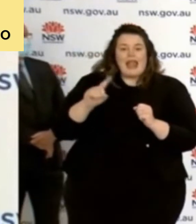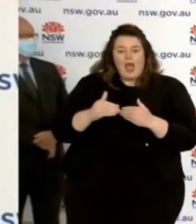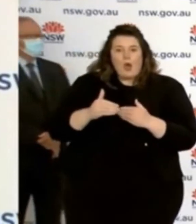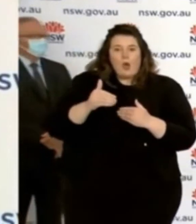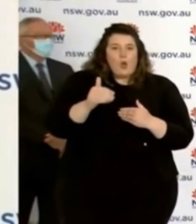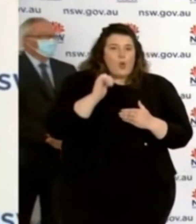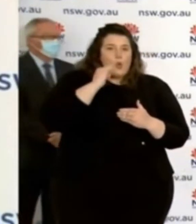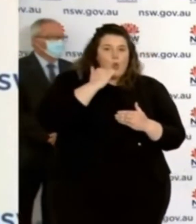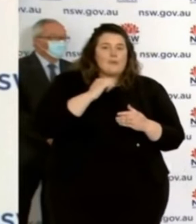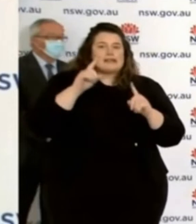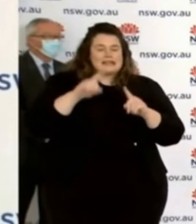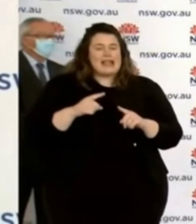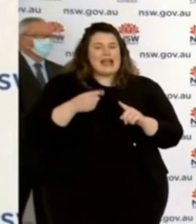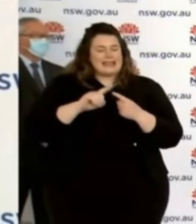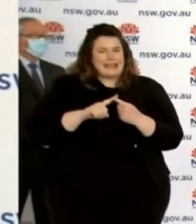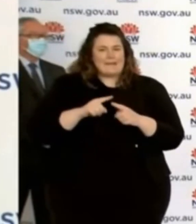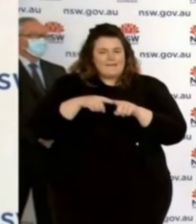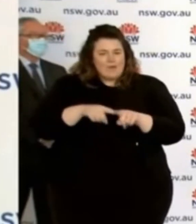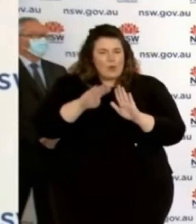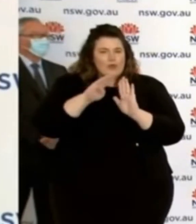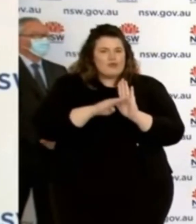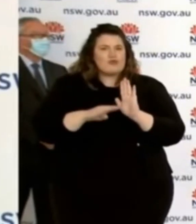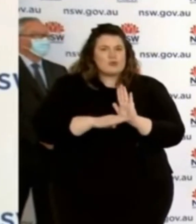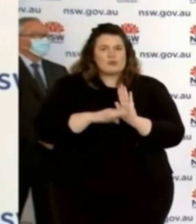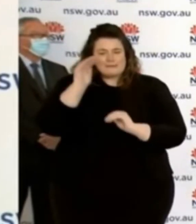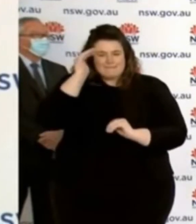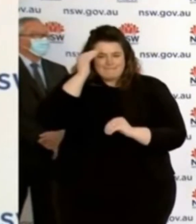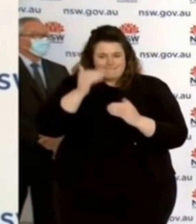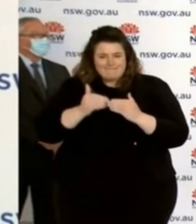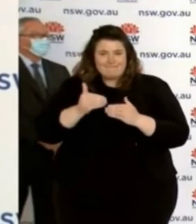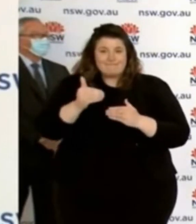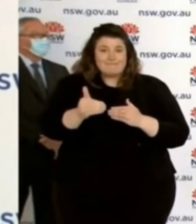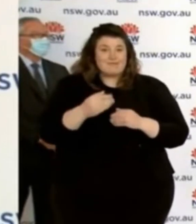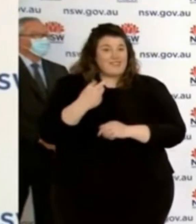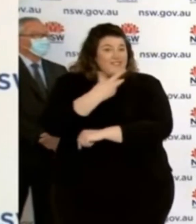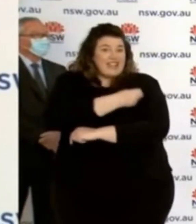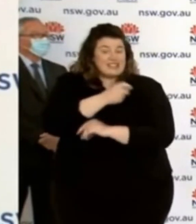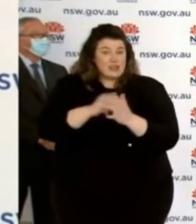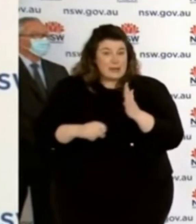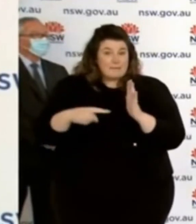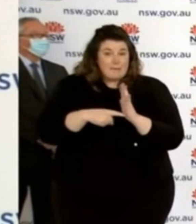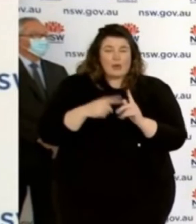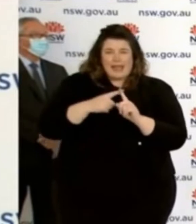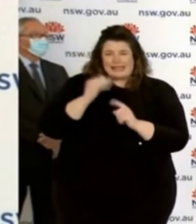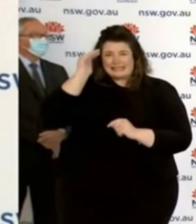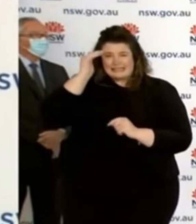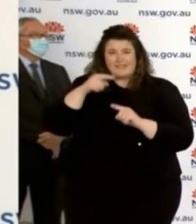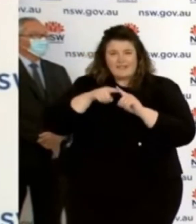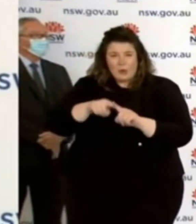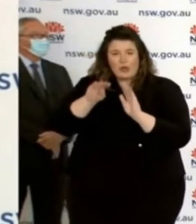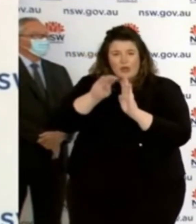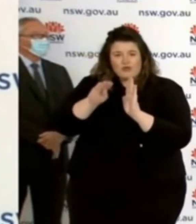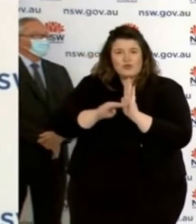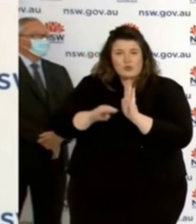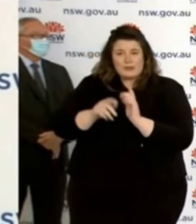know that it is worth fighting for. It's important that we stick to the course of being vaccinated and being vigilant following, of course,